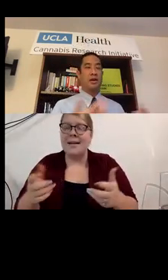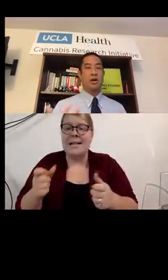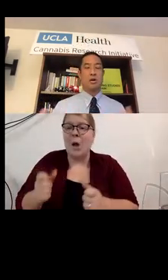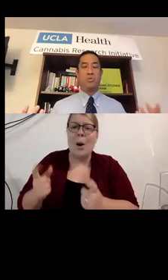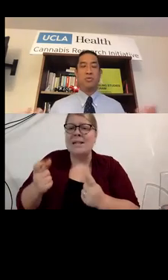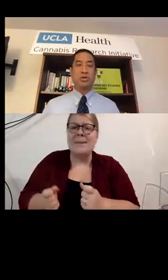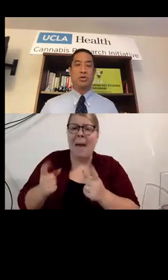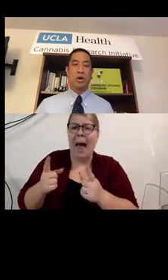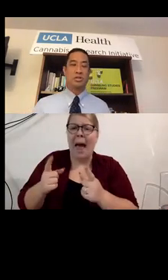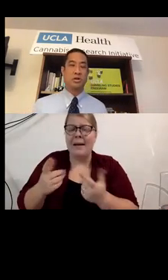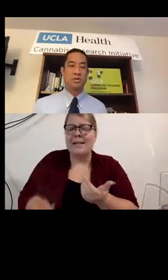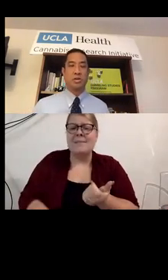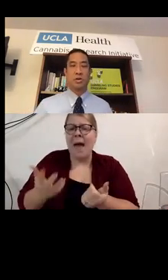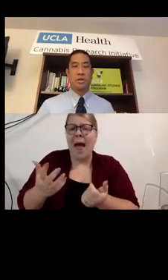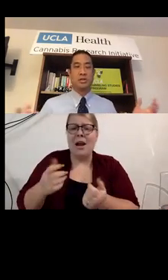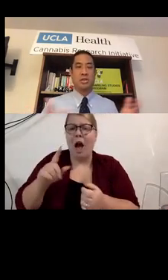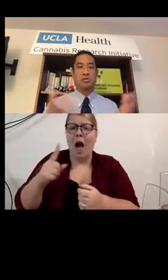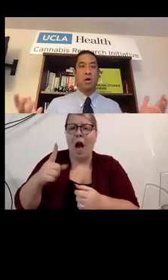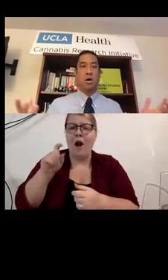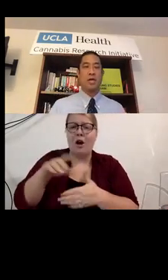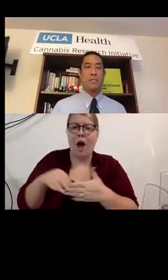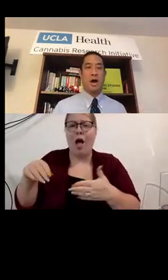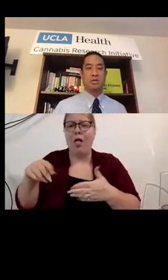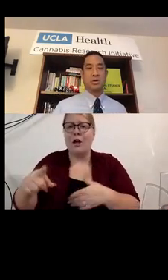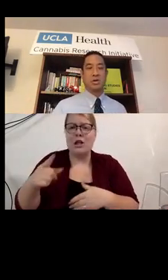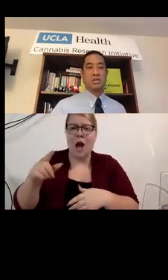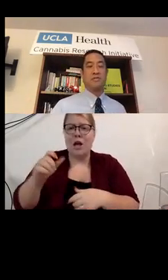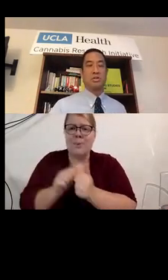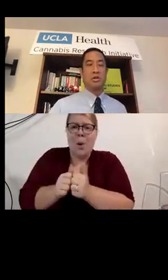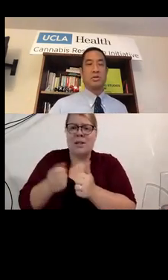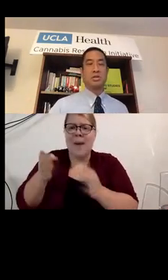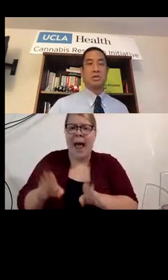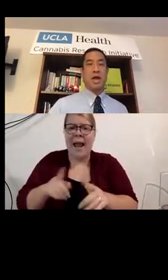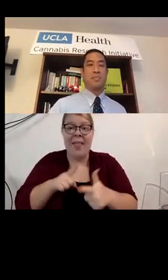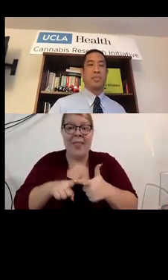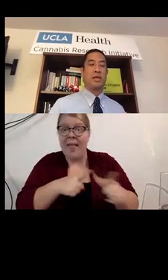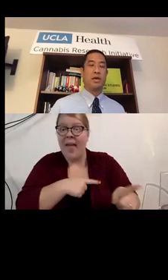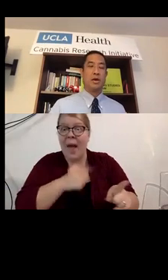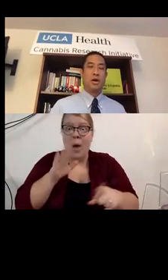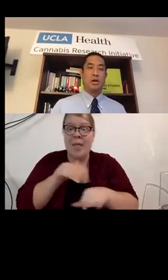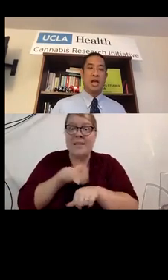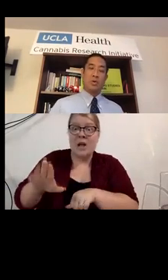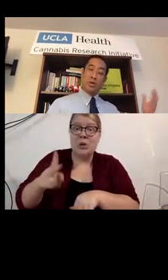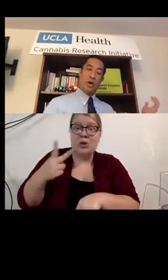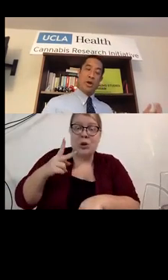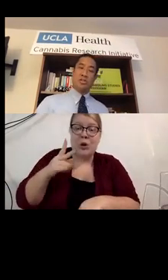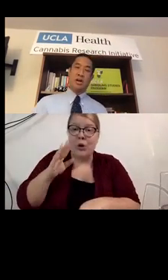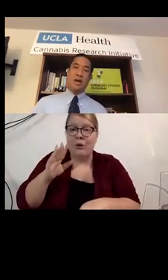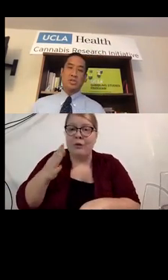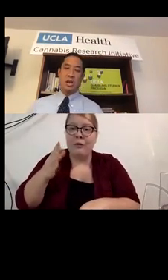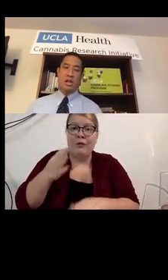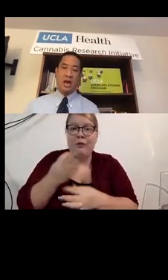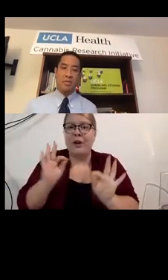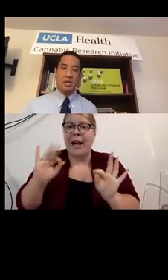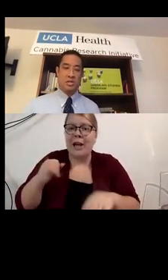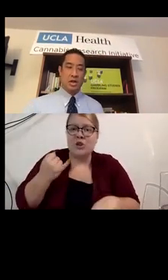get a couple of free joints delivered to you. I mean, these are all possibilities I foresee potentially could happen. So that's what we do here at UCLA. We